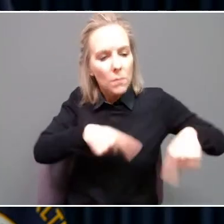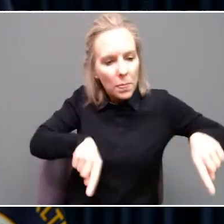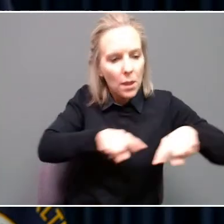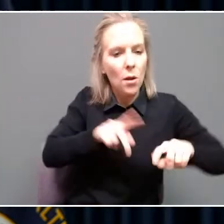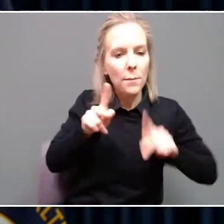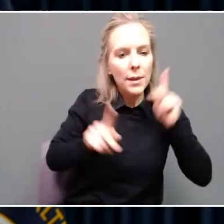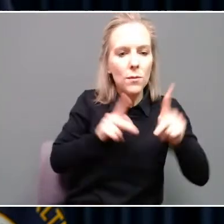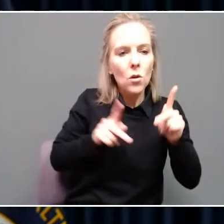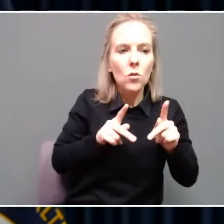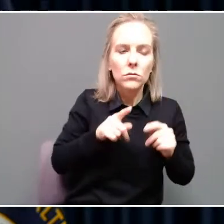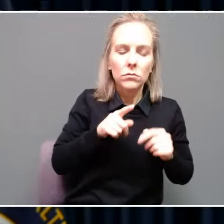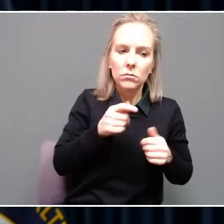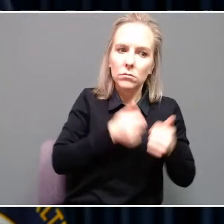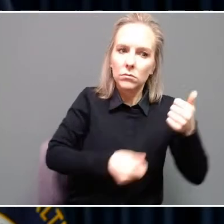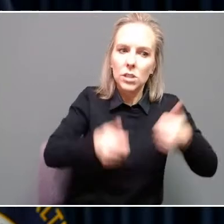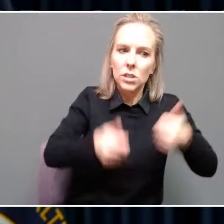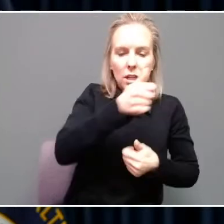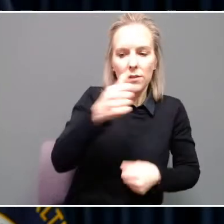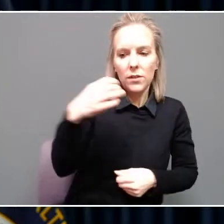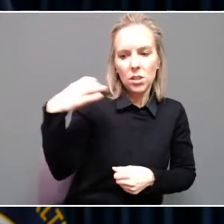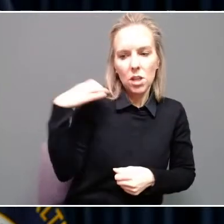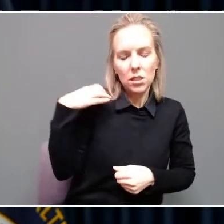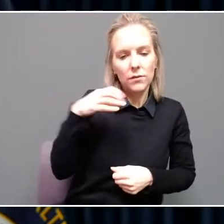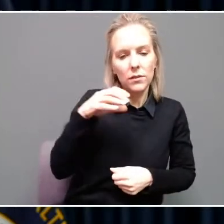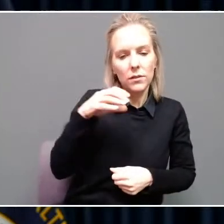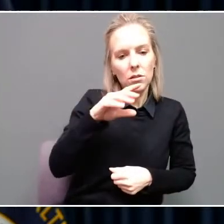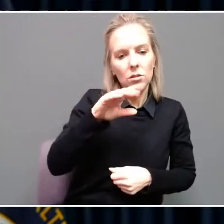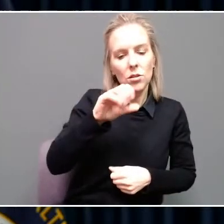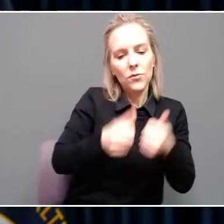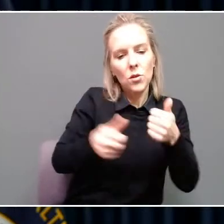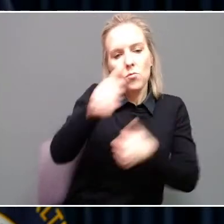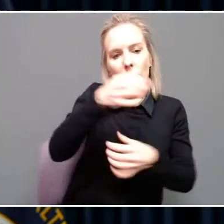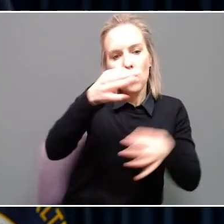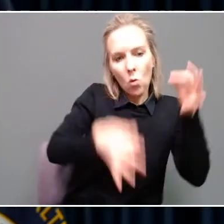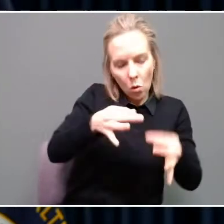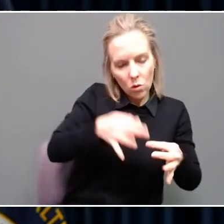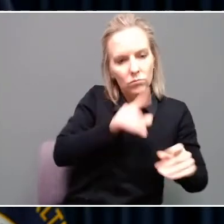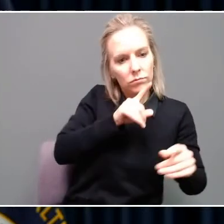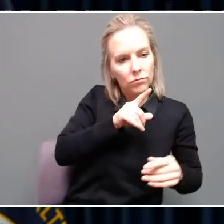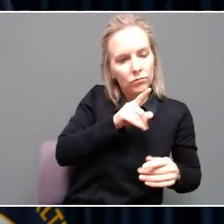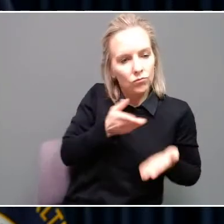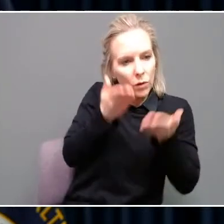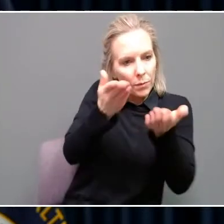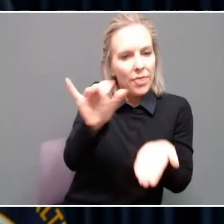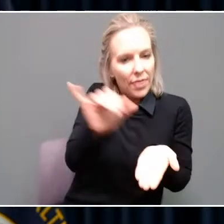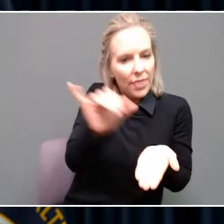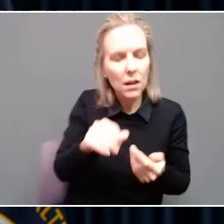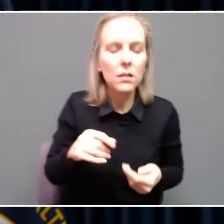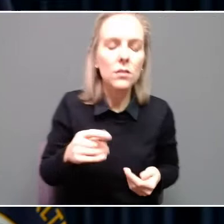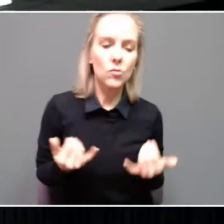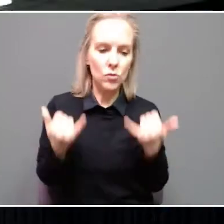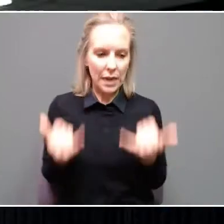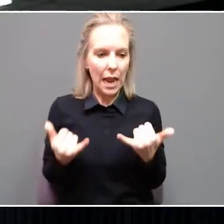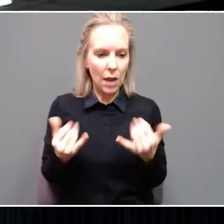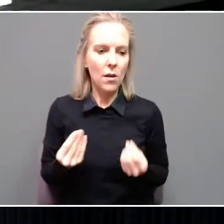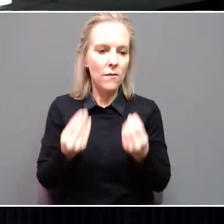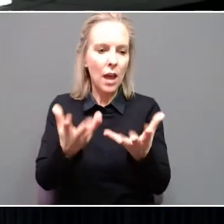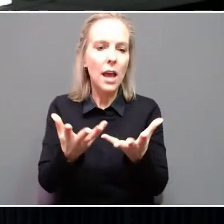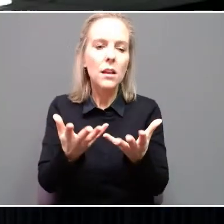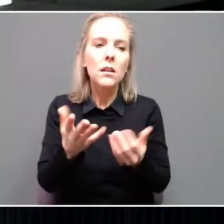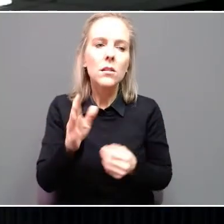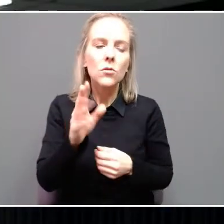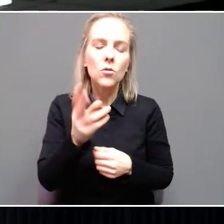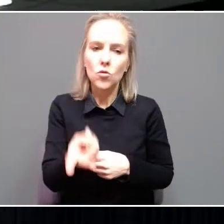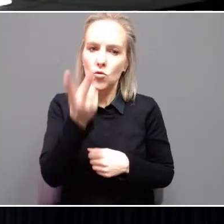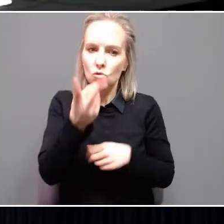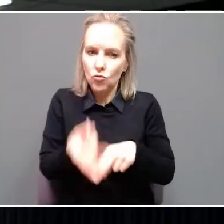Chief Justice of the Kentucky Supreme Court. Something that maybe hasn't been covered as much as to date, we have provided at least 2 raises